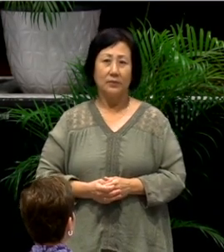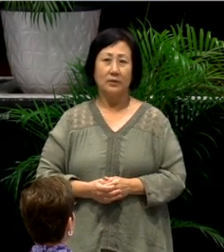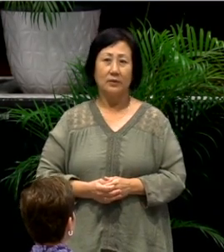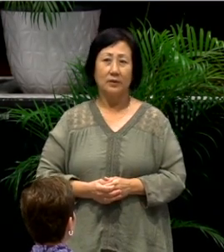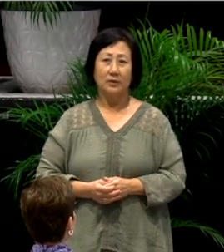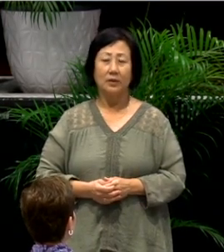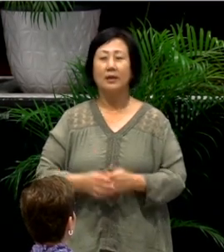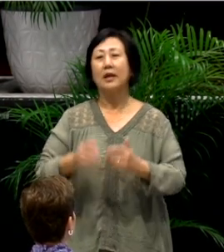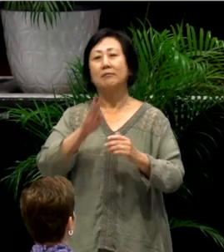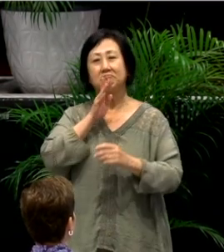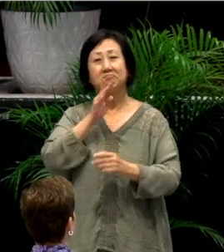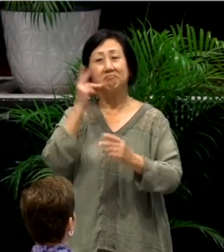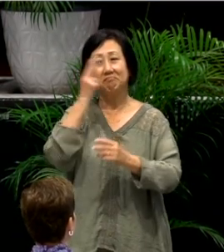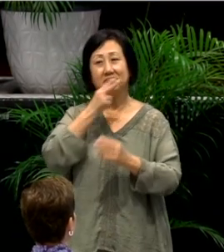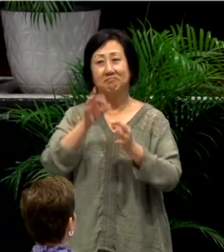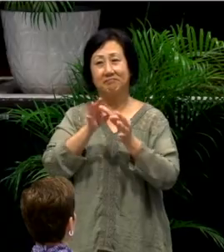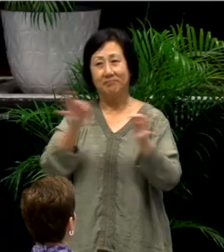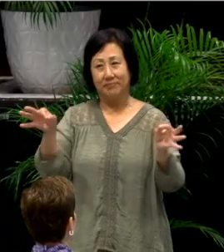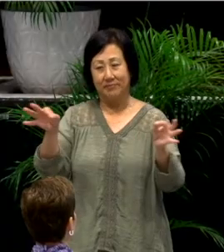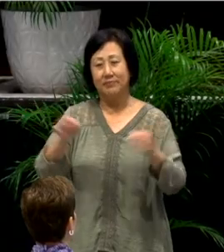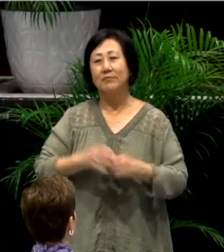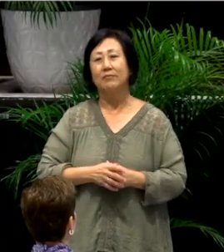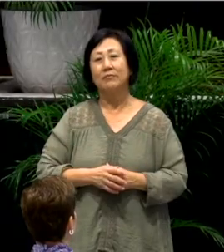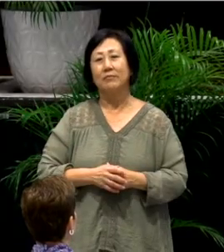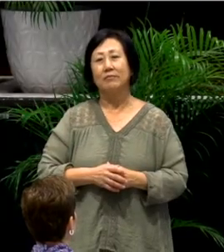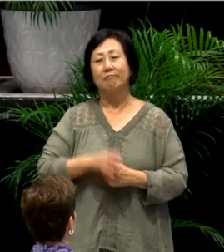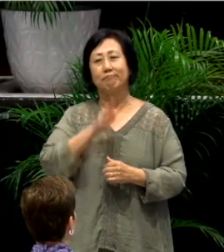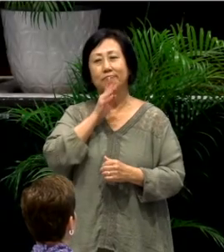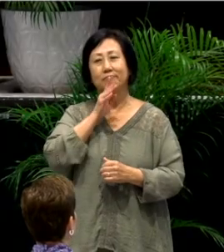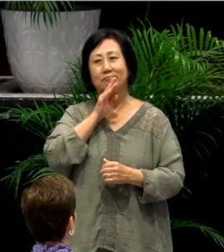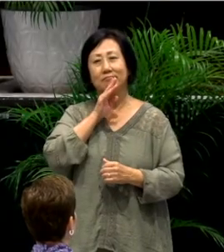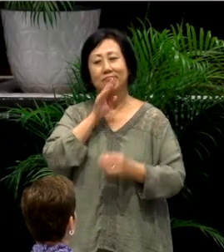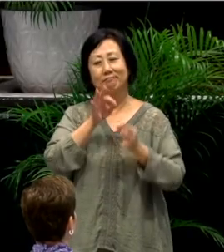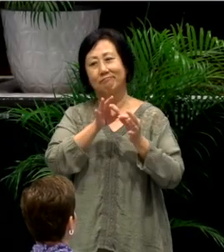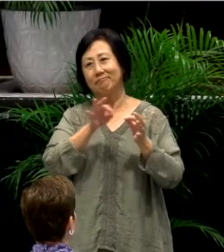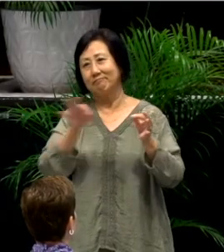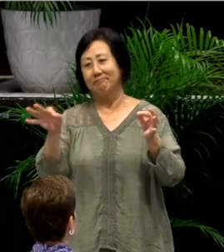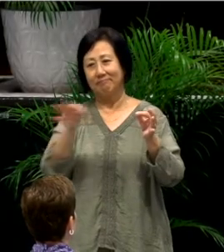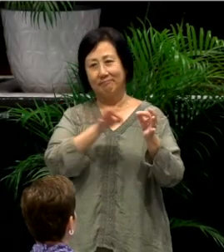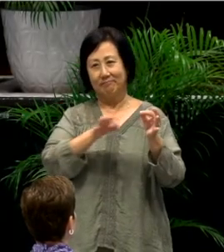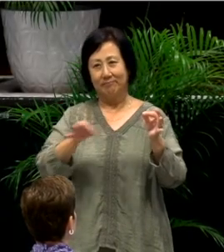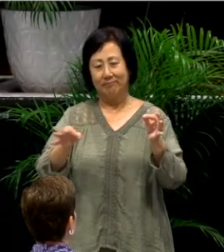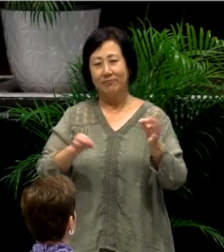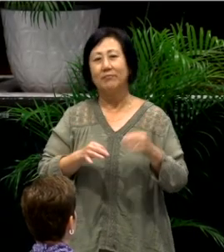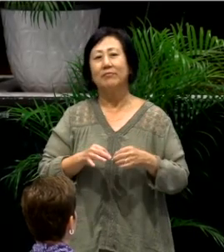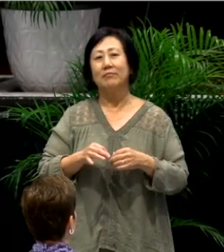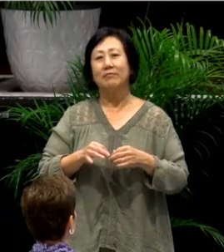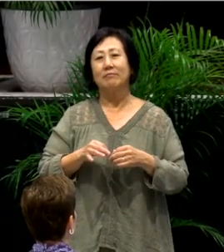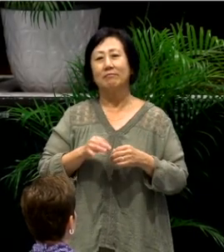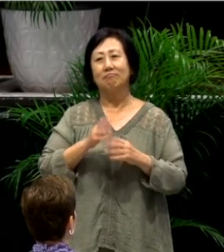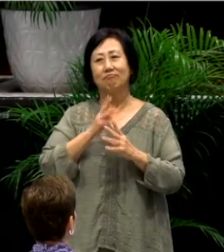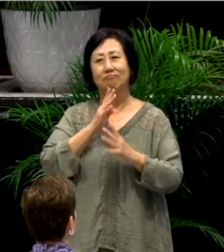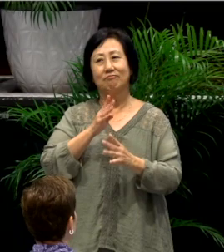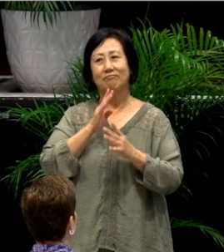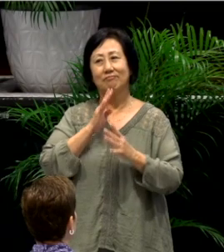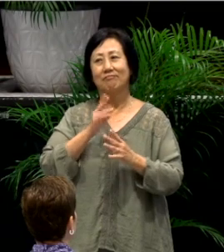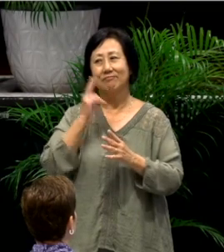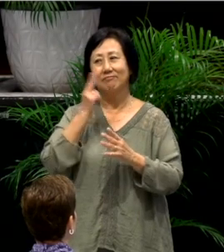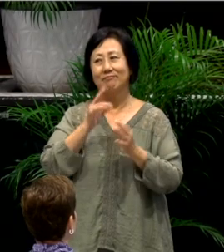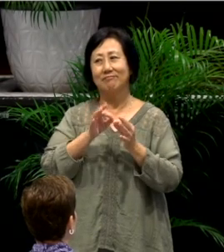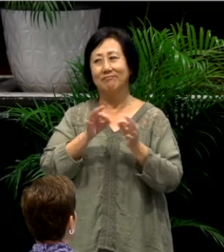Velina mai kākou I ke kipa ana mai I ke kulanui o Hawaiʻi Mānoa, ka home o ka